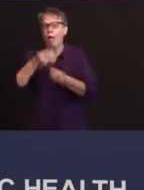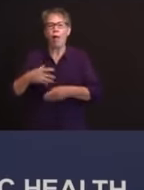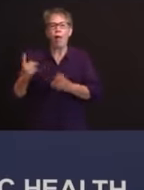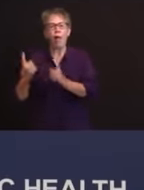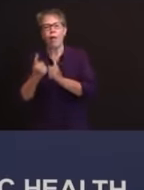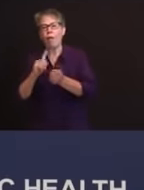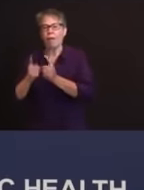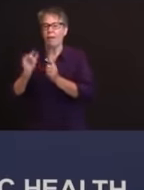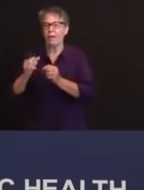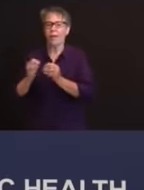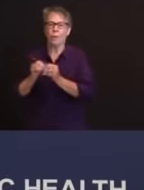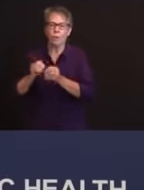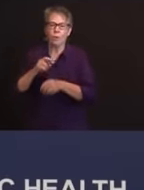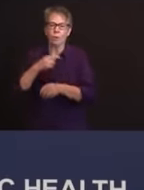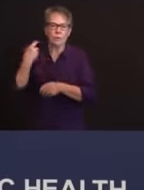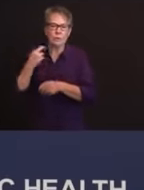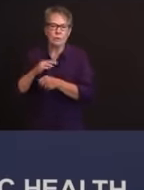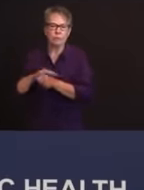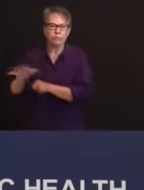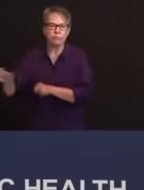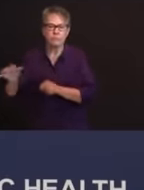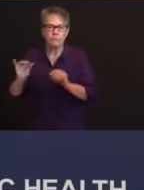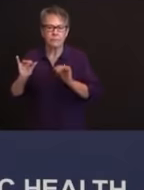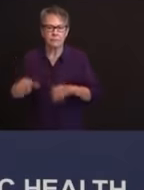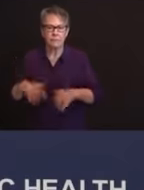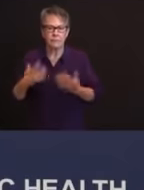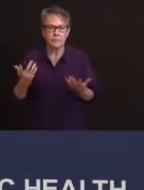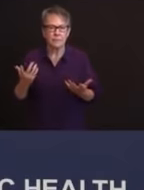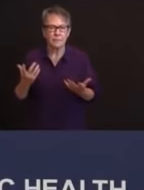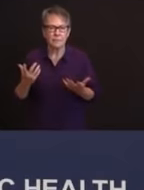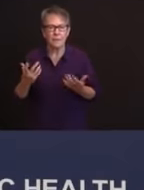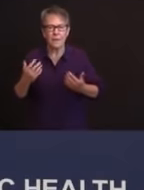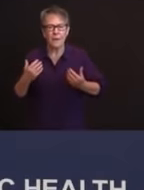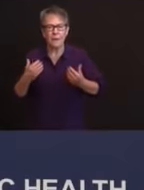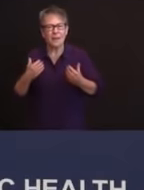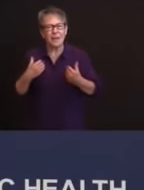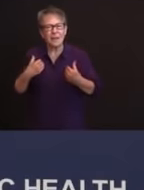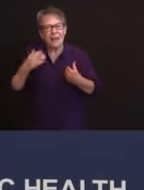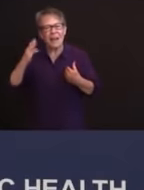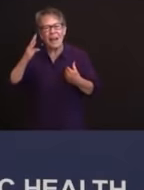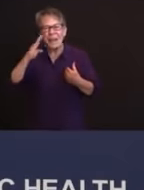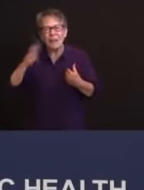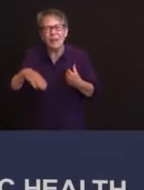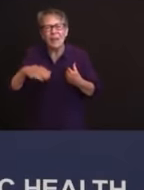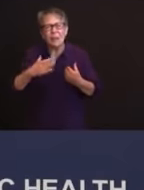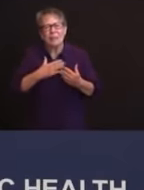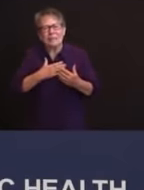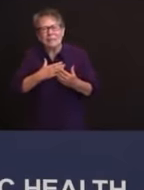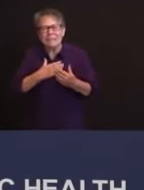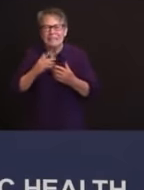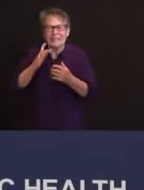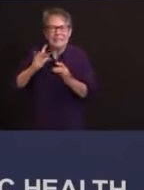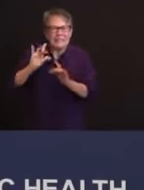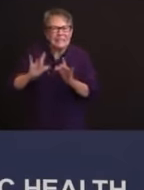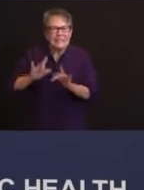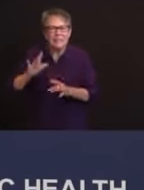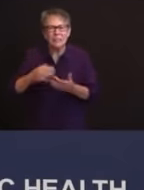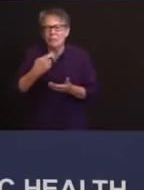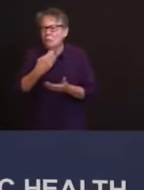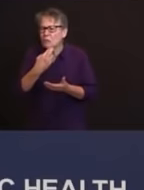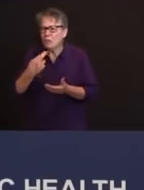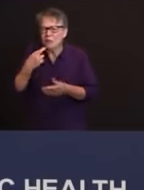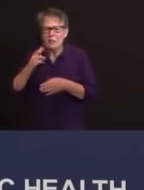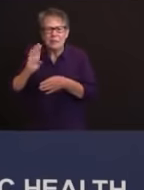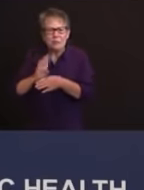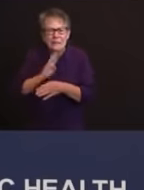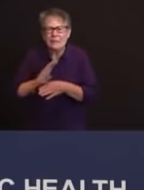we want to, our empathy and sympathies are with the restaurant community that's been crushed. We need more federal money for them. Let me just say